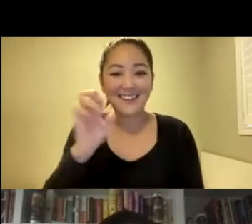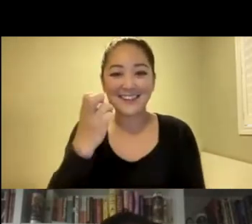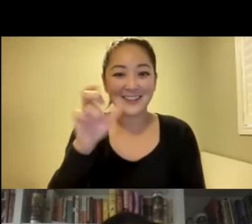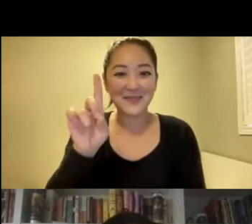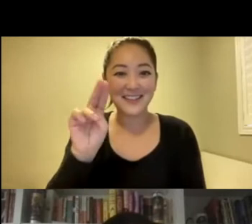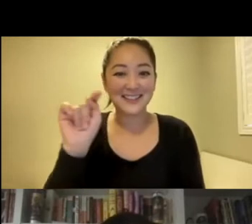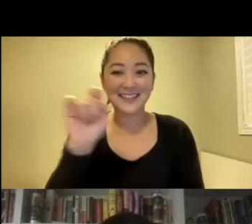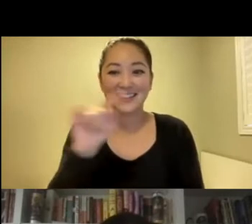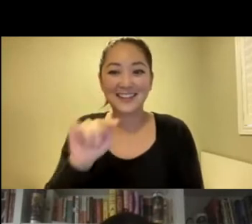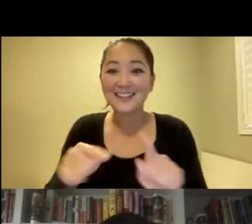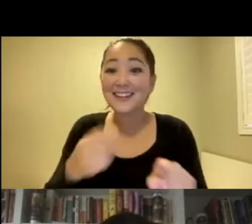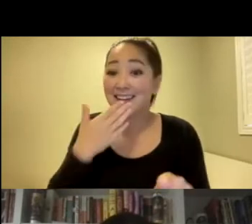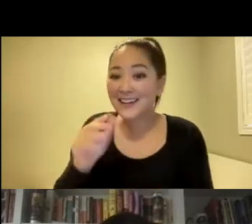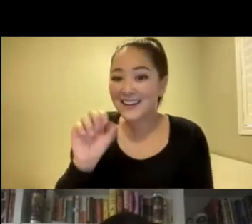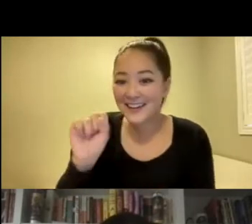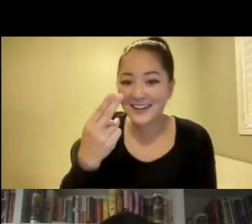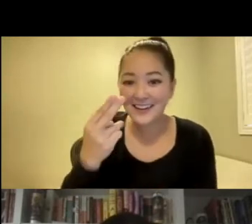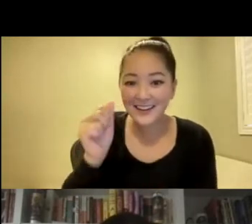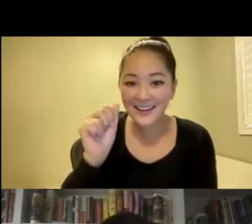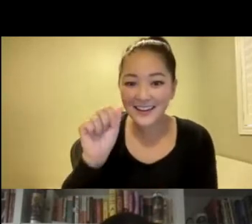Thank you, Shabnam. Anne-Marie Sure. Fleming,